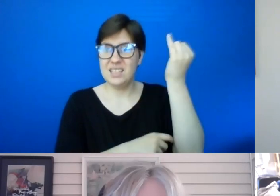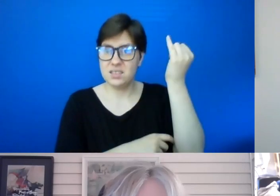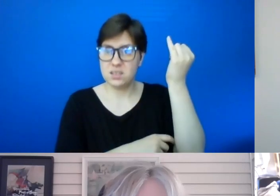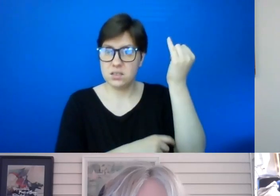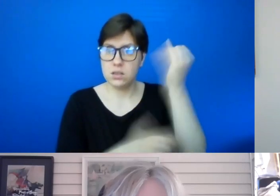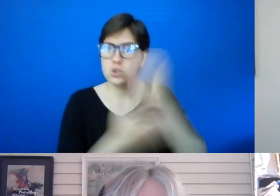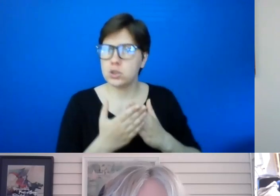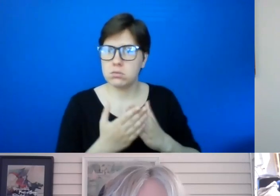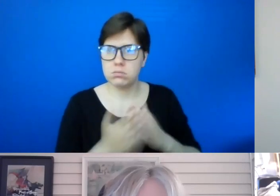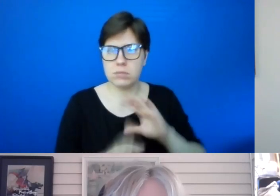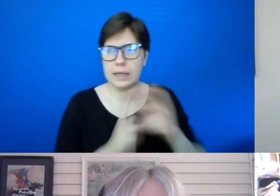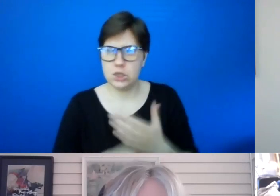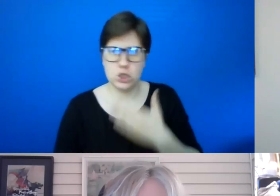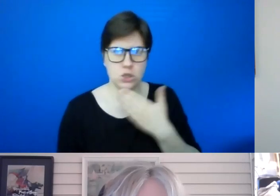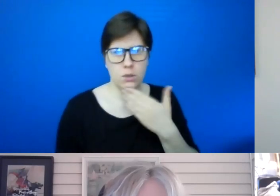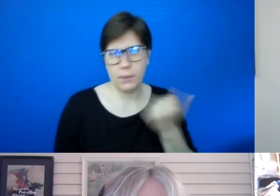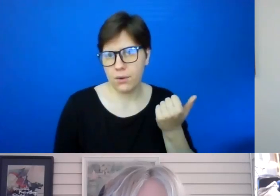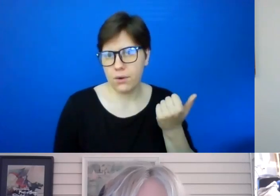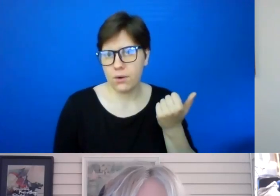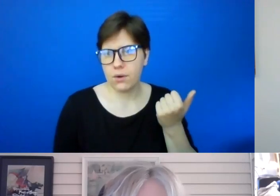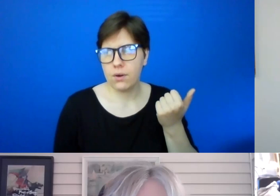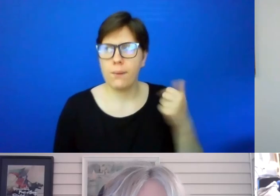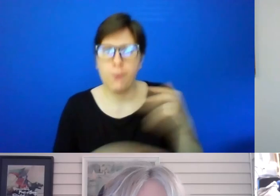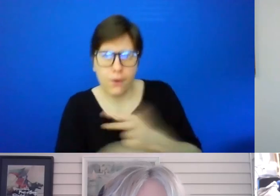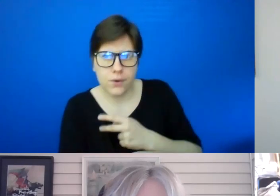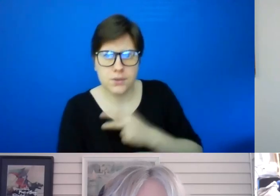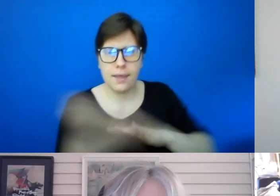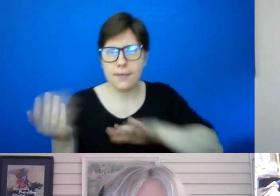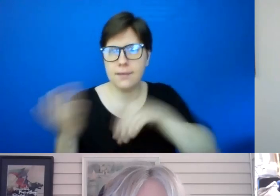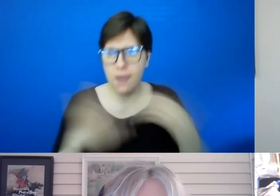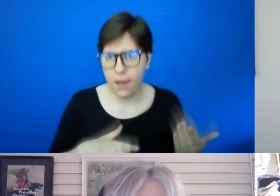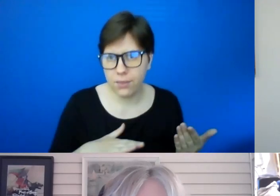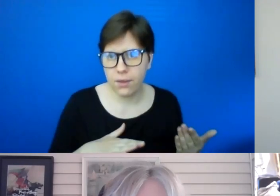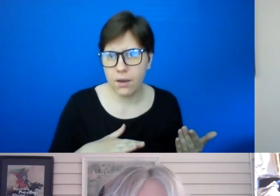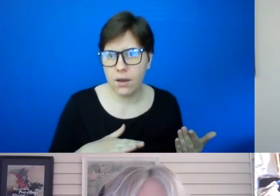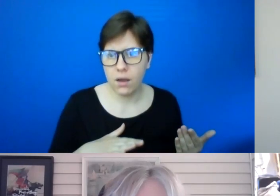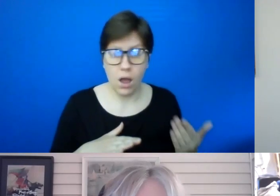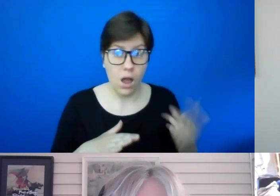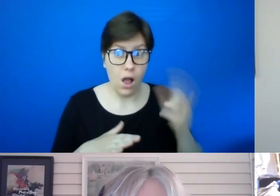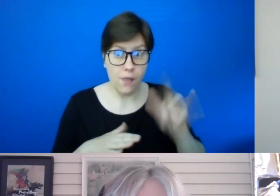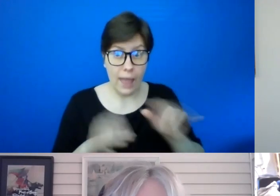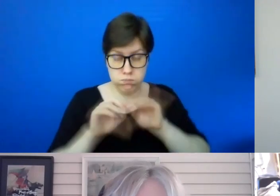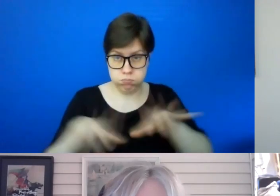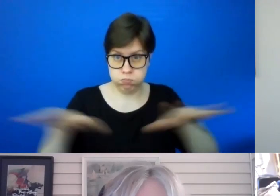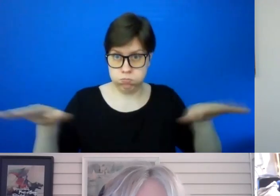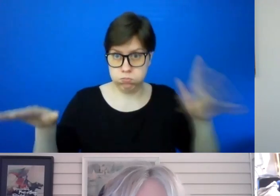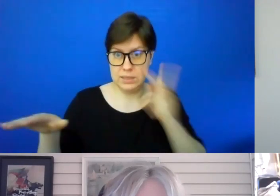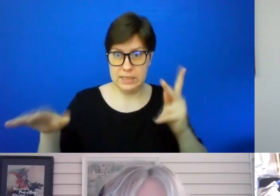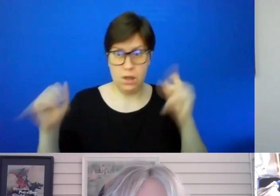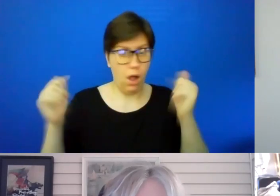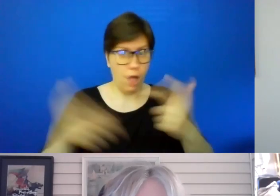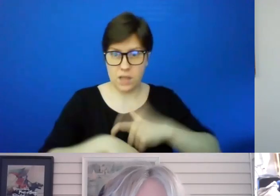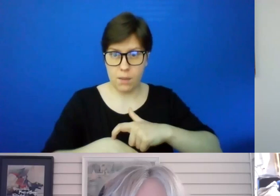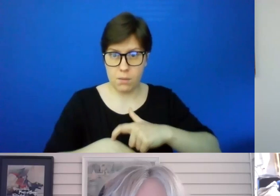conditions are better, are worse than death, and we see this constantly, I could be